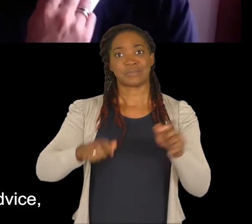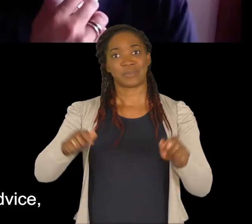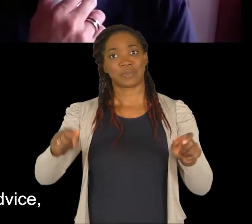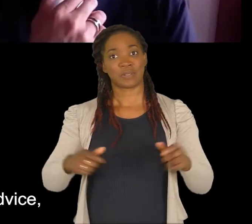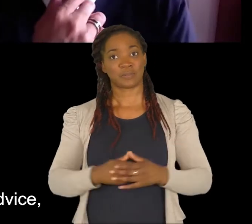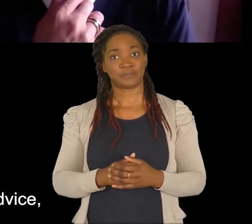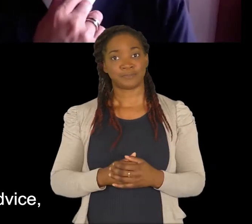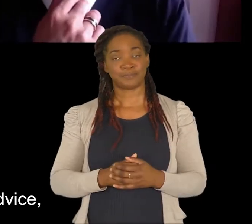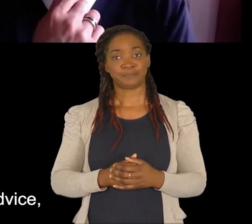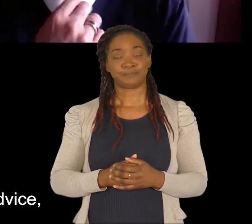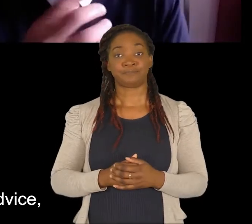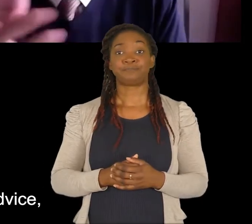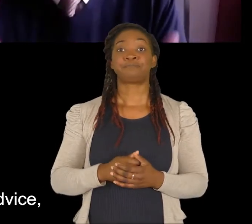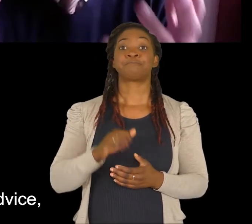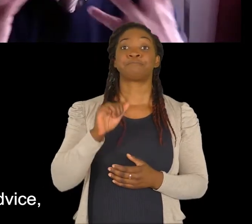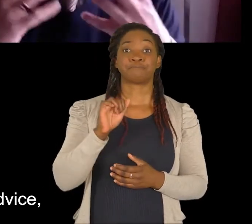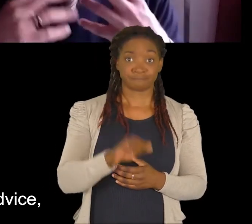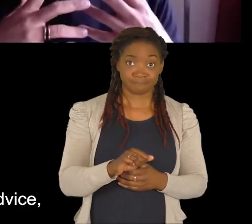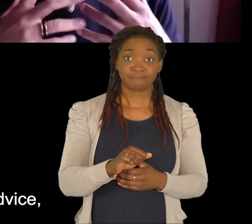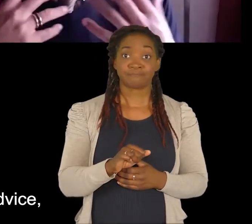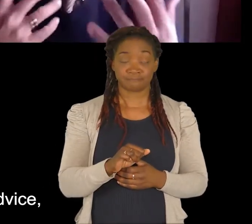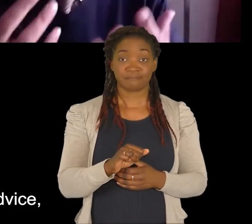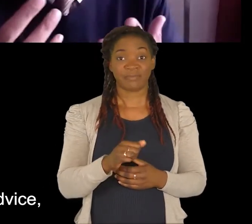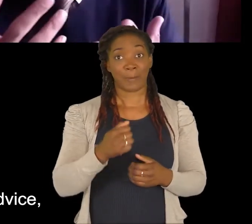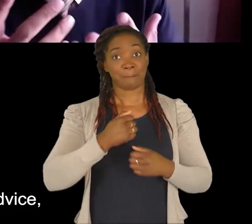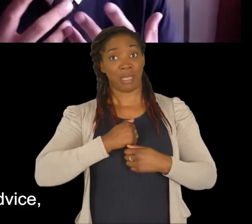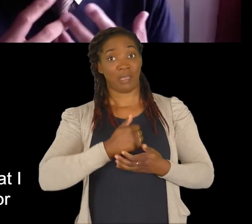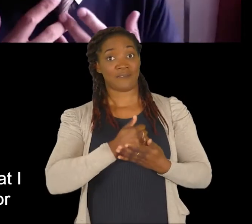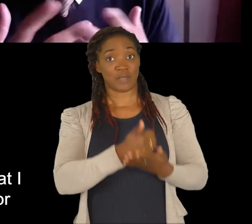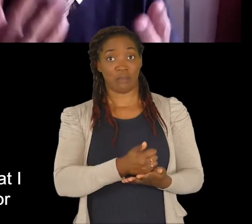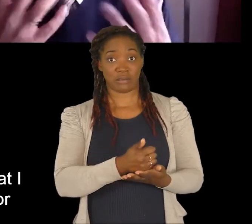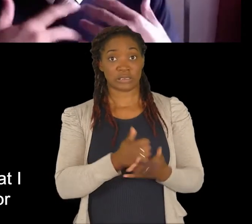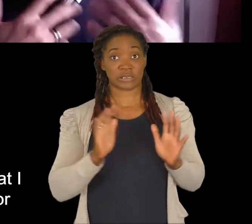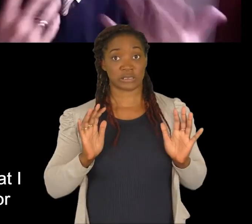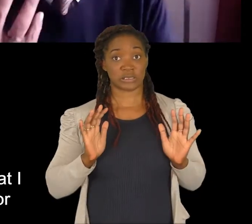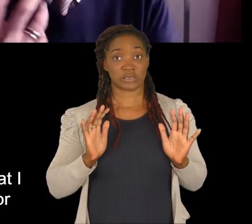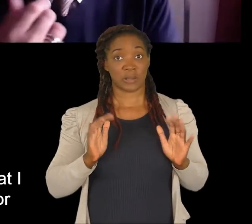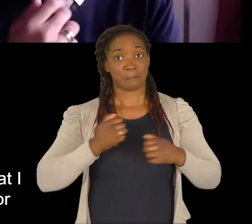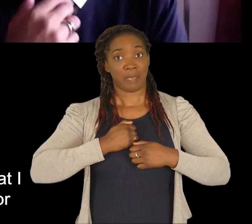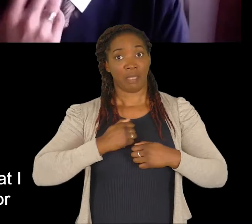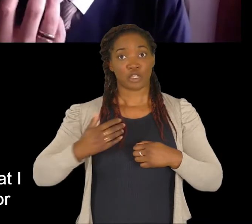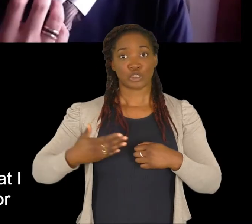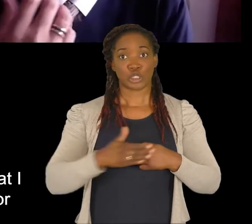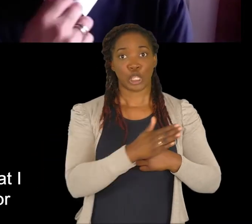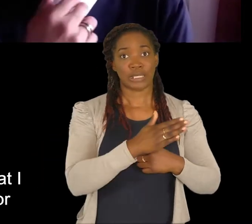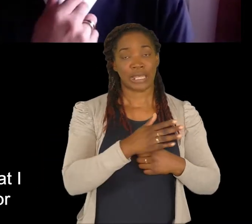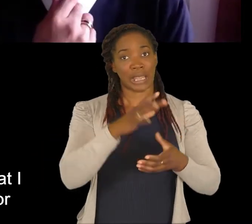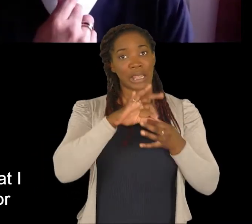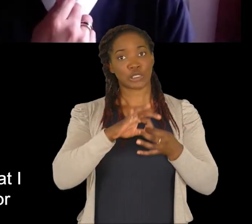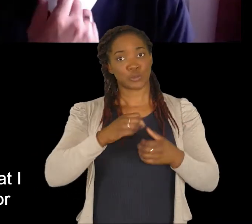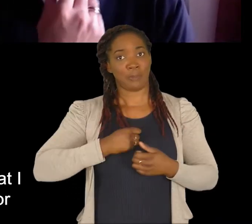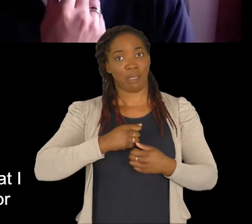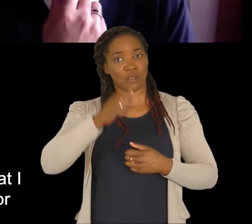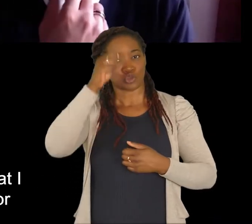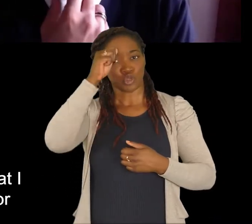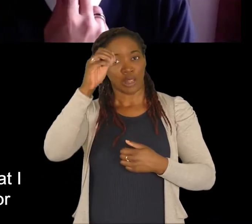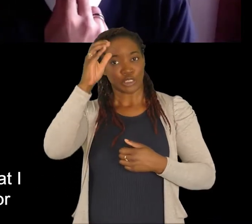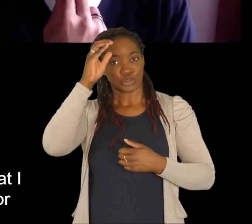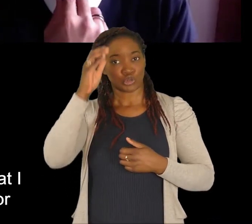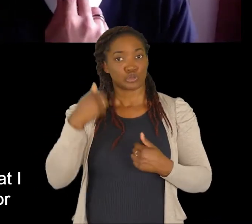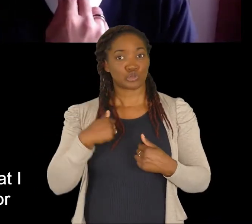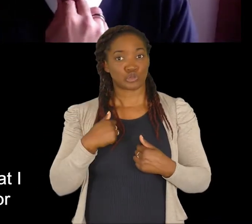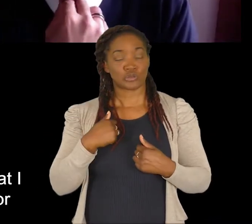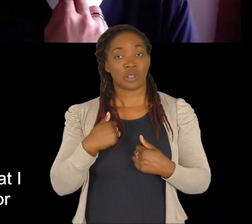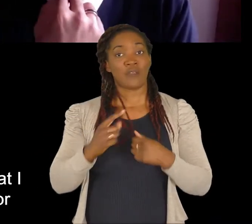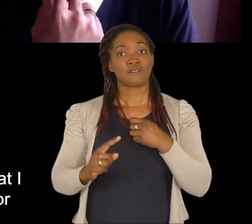Sure. So and this is just my advice, Rosa, right? So it's based on my journey and what I've done. I think